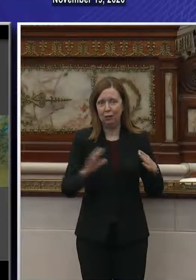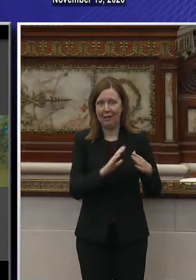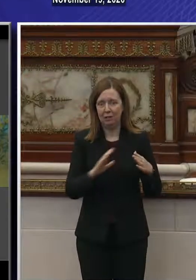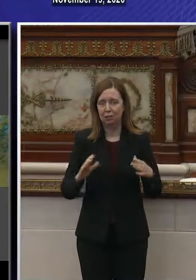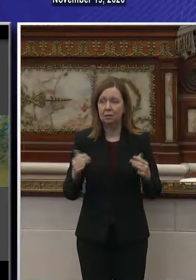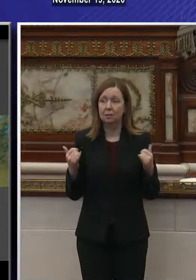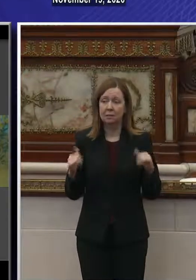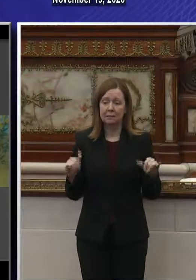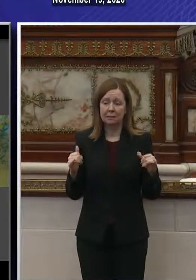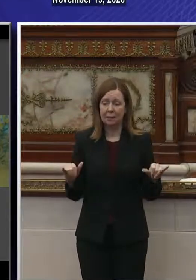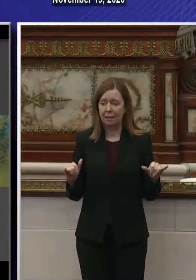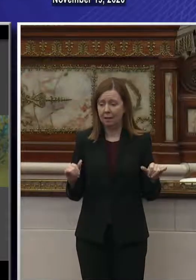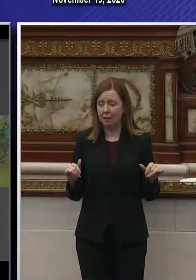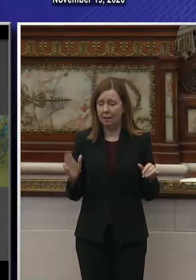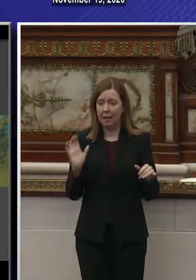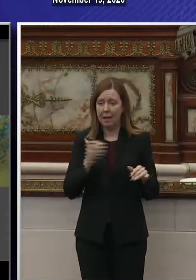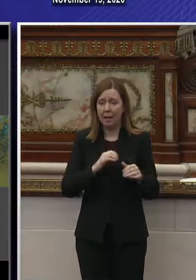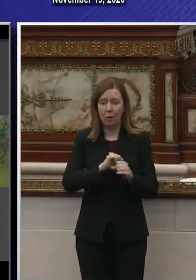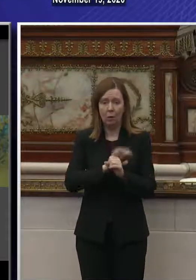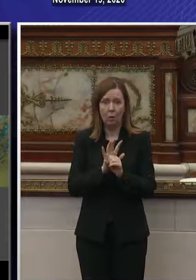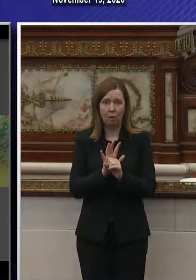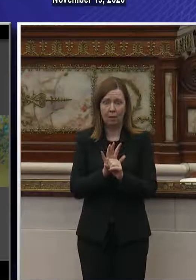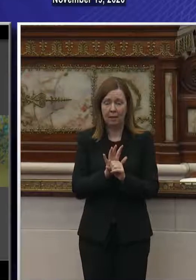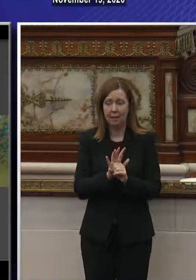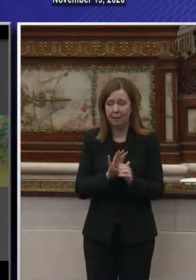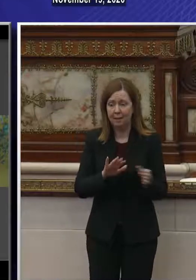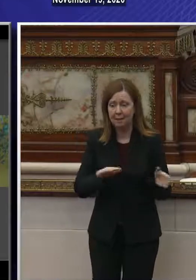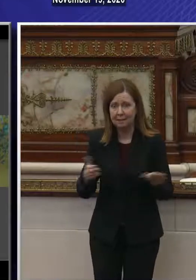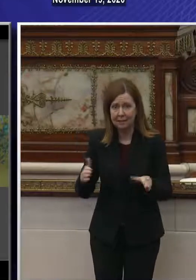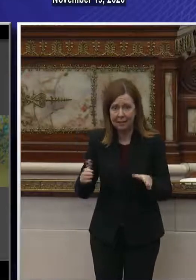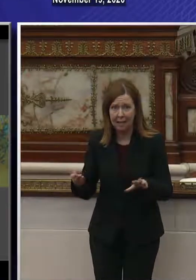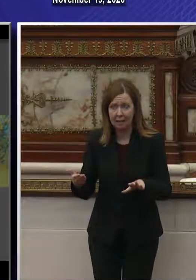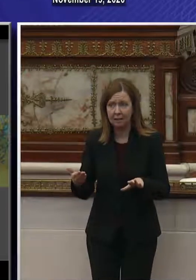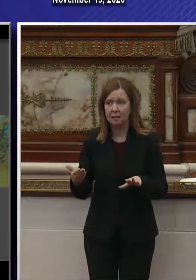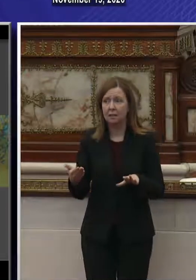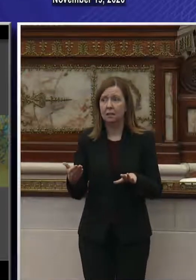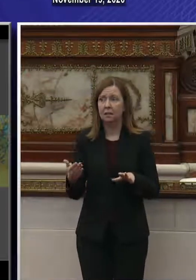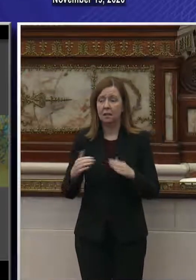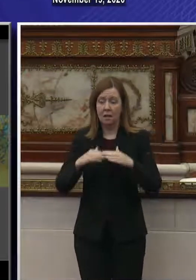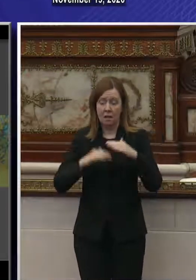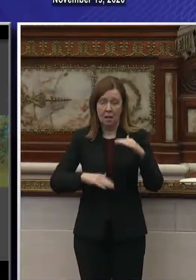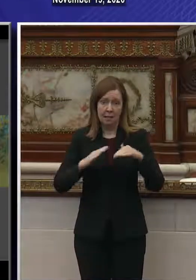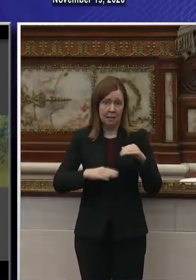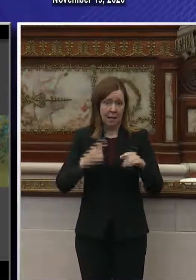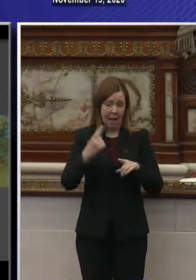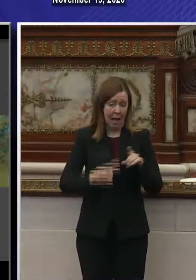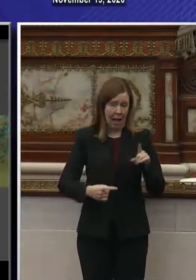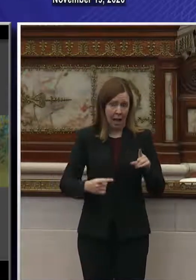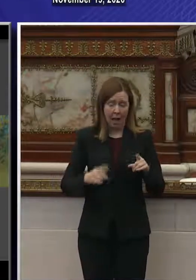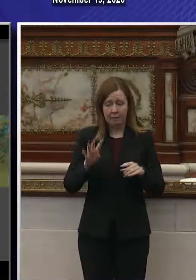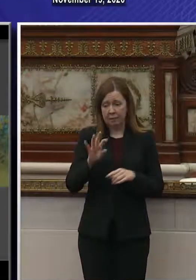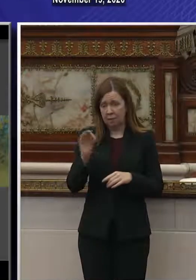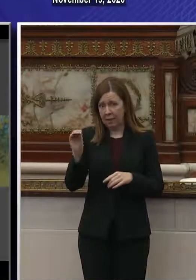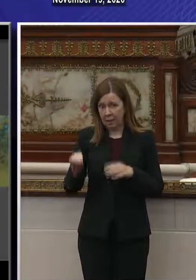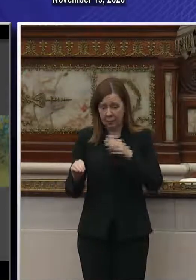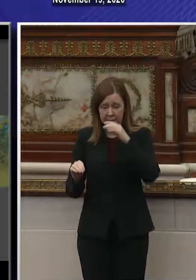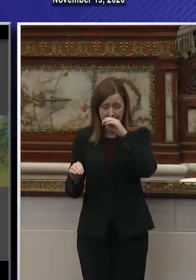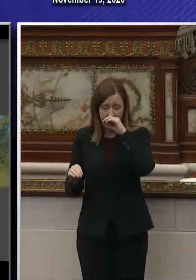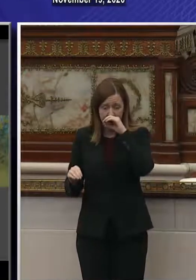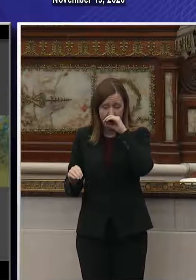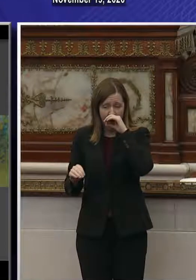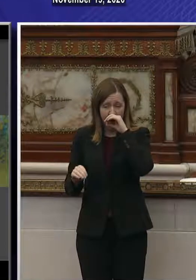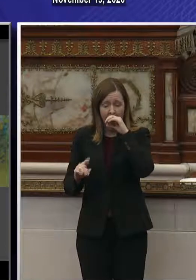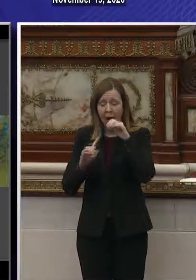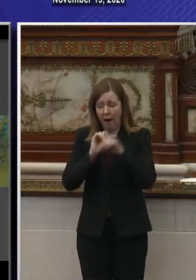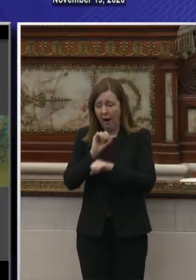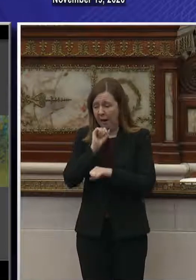this day, even though our COVID deaths, less than half, granted it's 49%, are